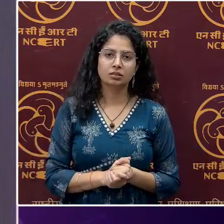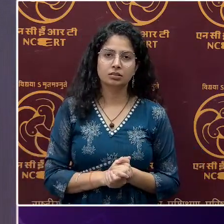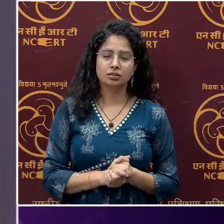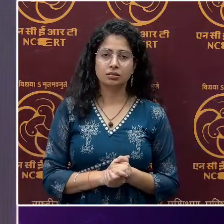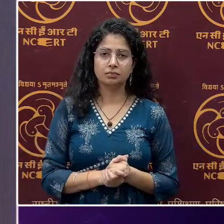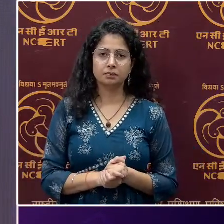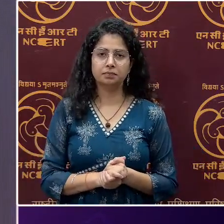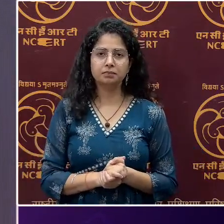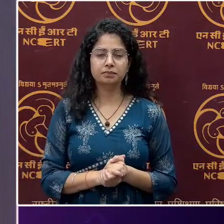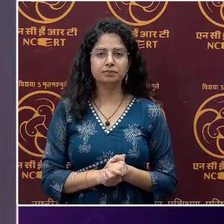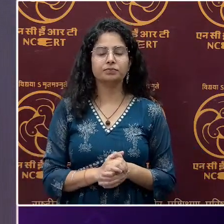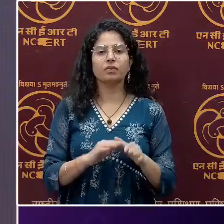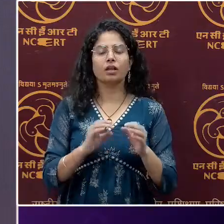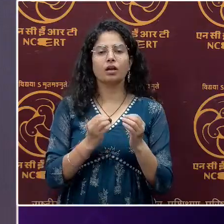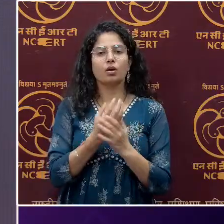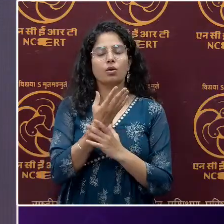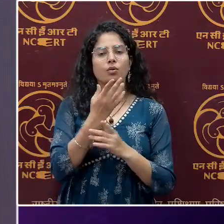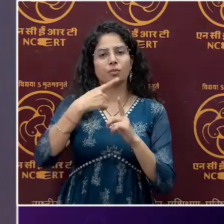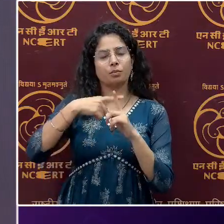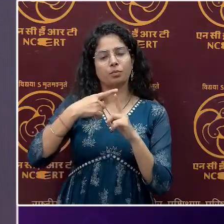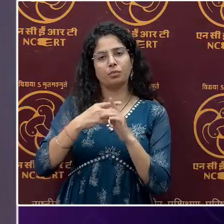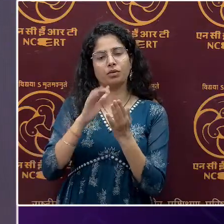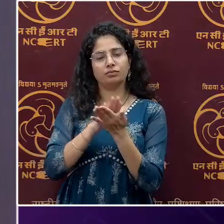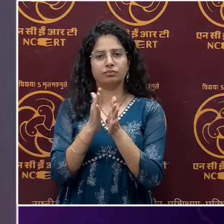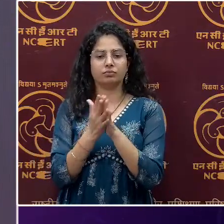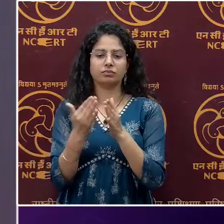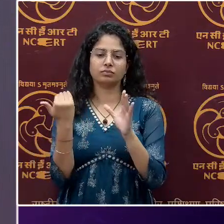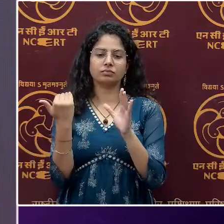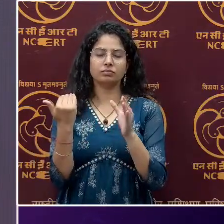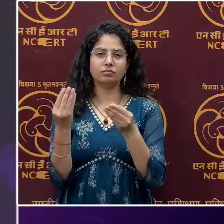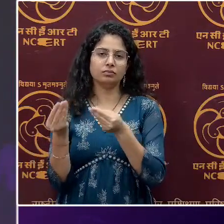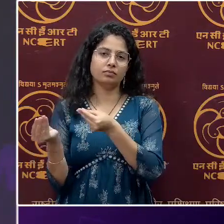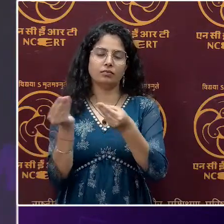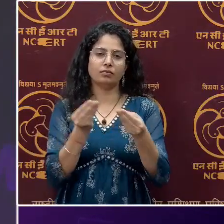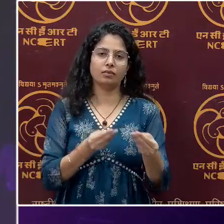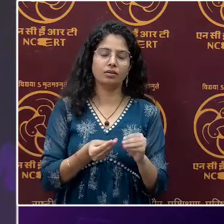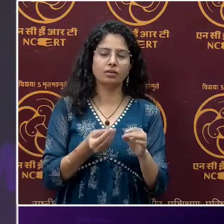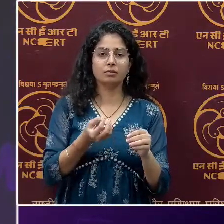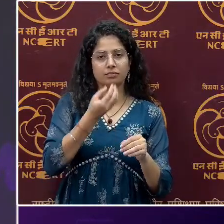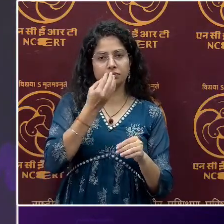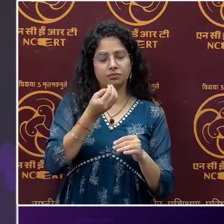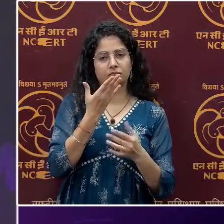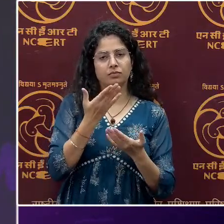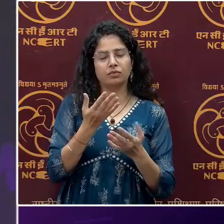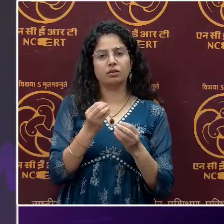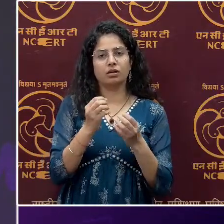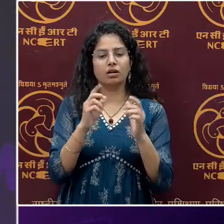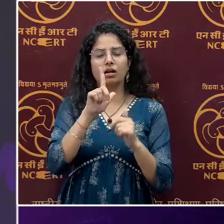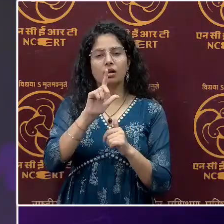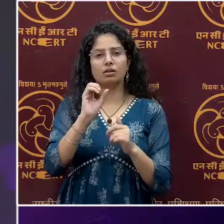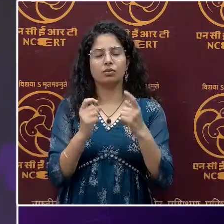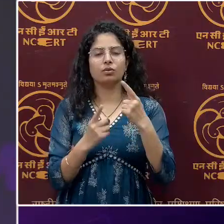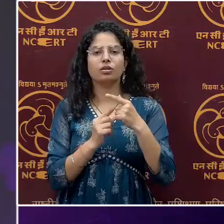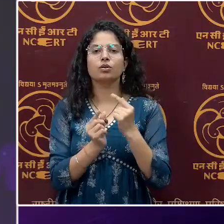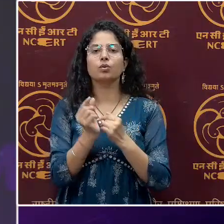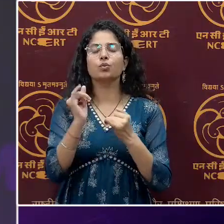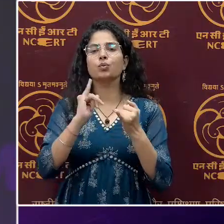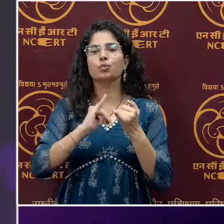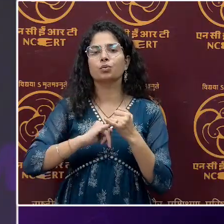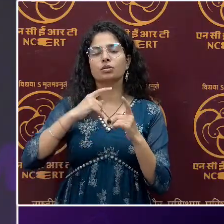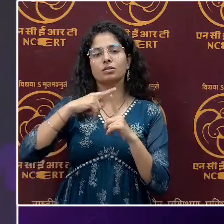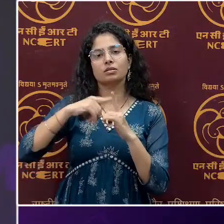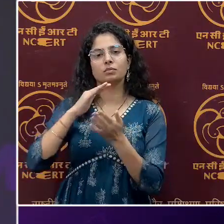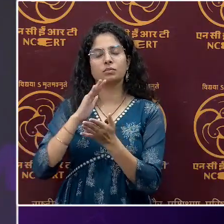applied like lotus and roti they used to send, and kamal ka phool and roti. That's why we are having kamal ka